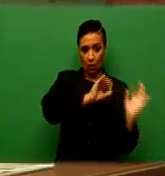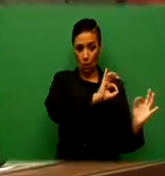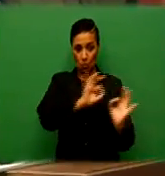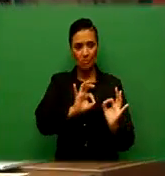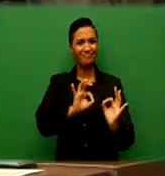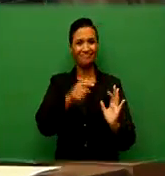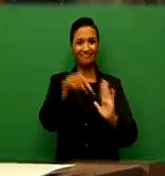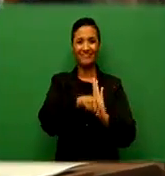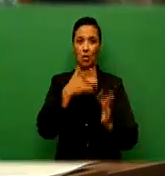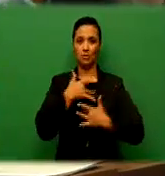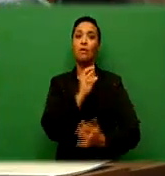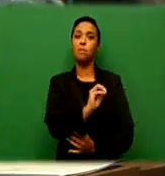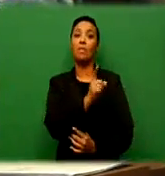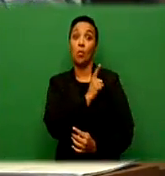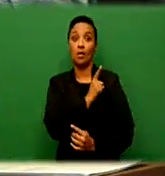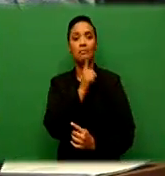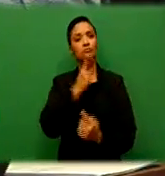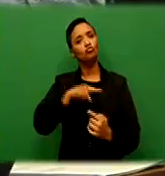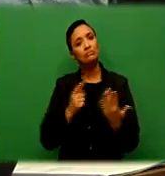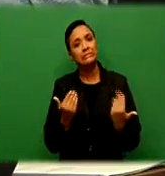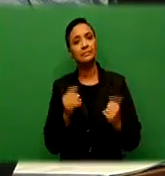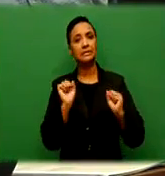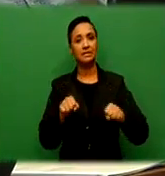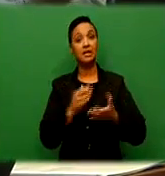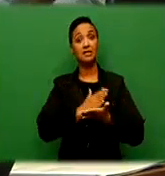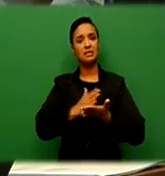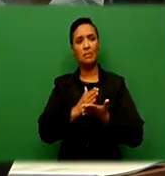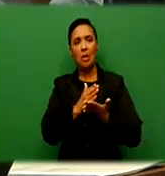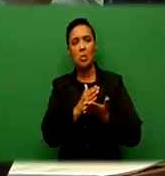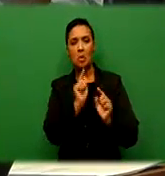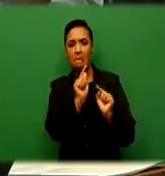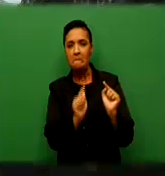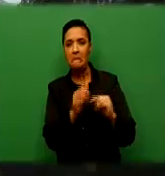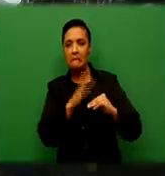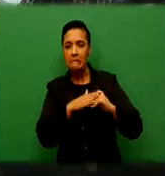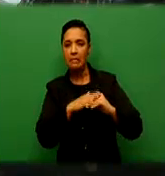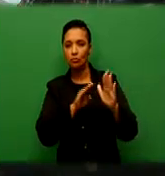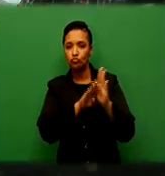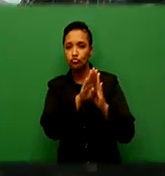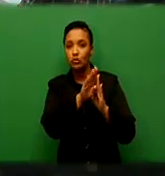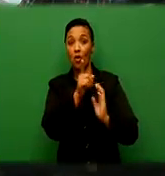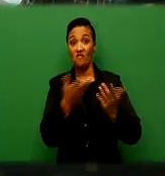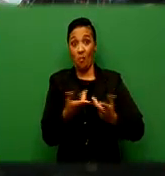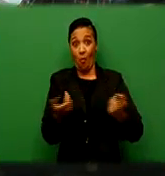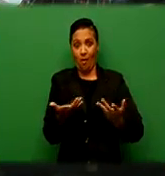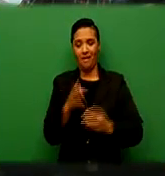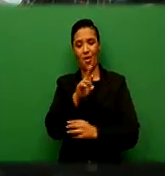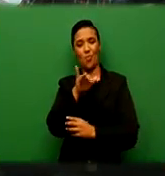concern, despite expectations of some improvement of flows to emerging markets